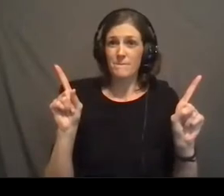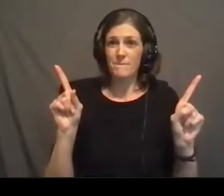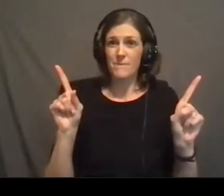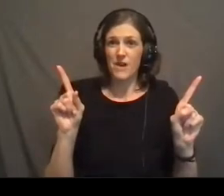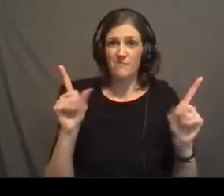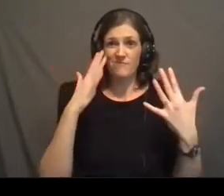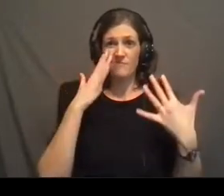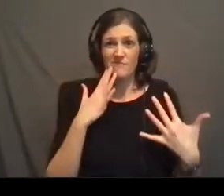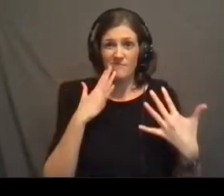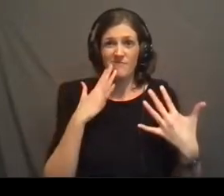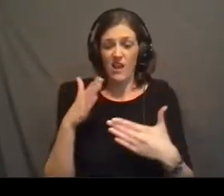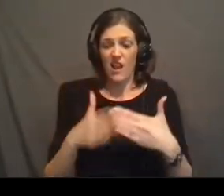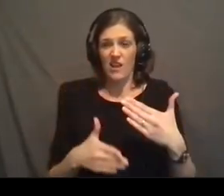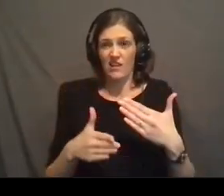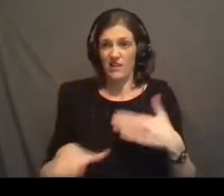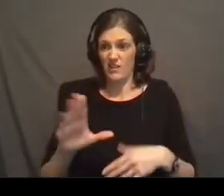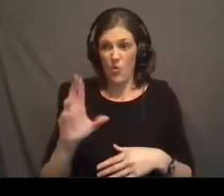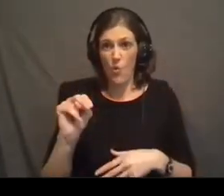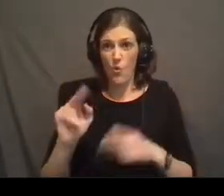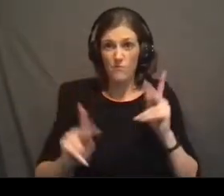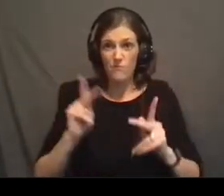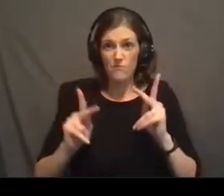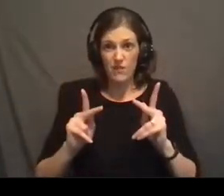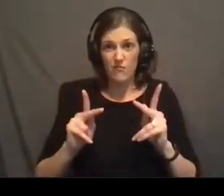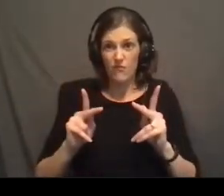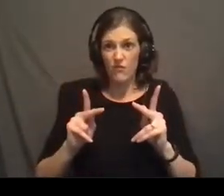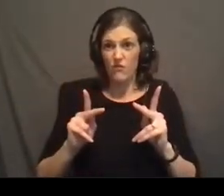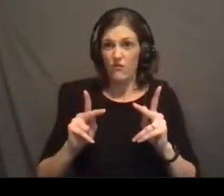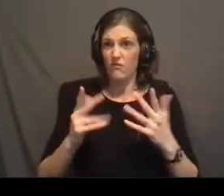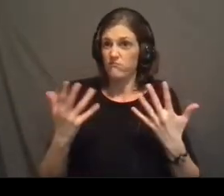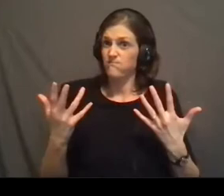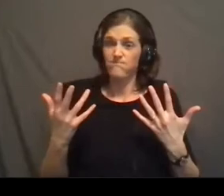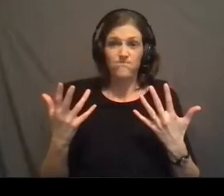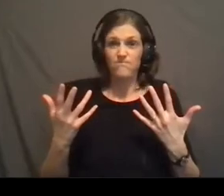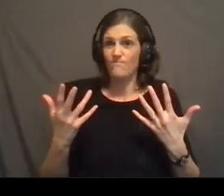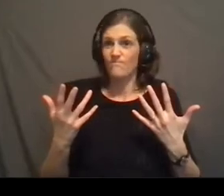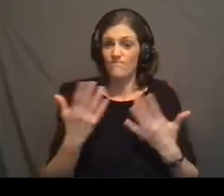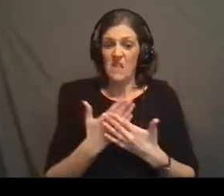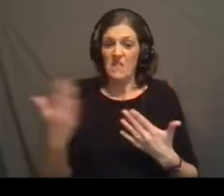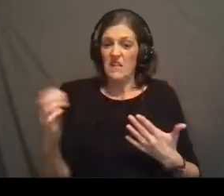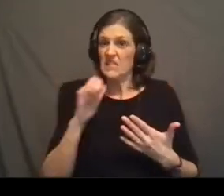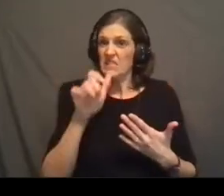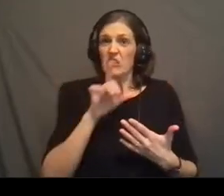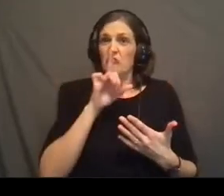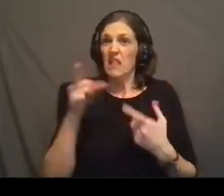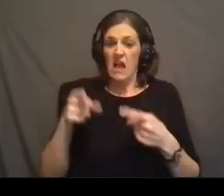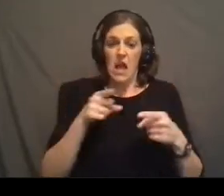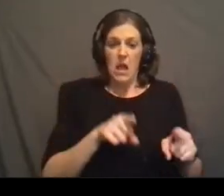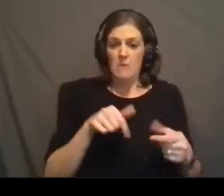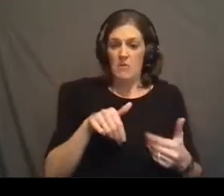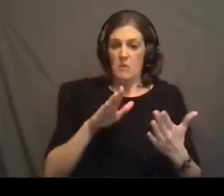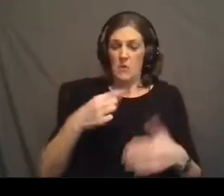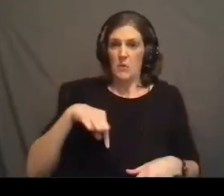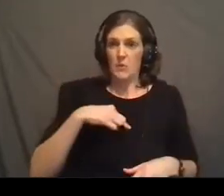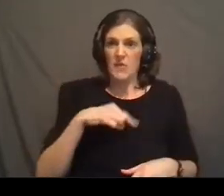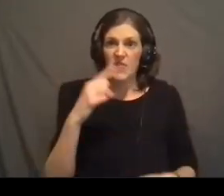end when his own people turned against him. Things didn't really turn out the way my friends and I thought it